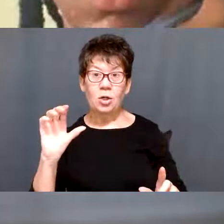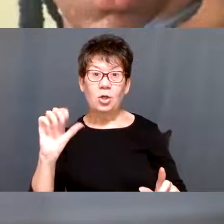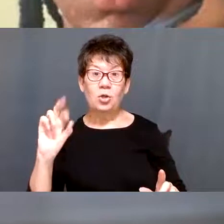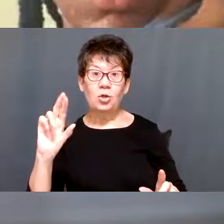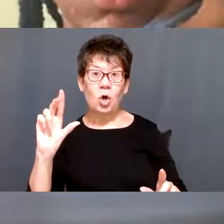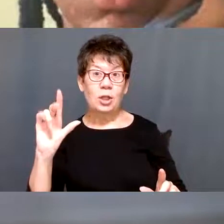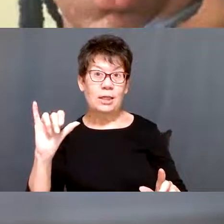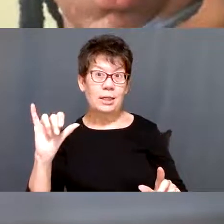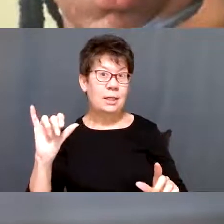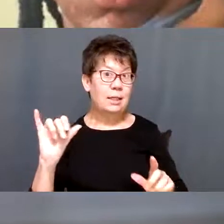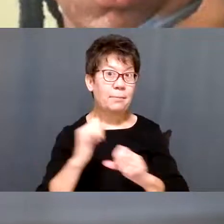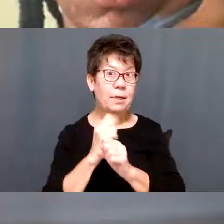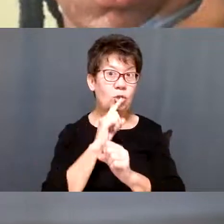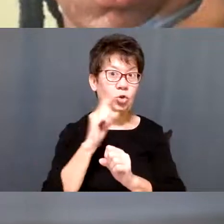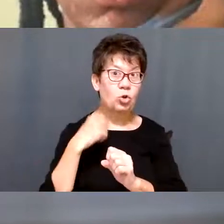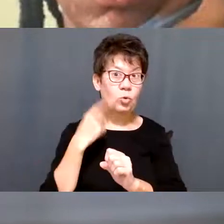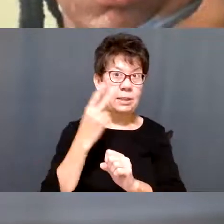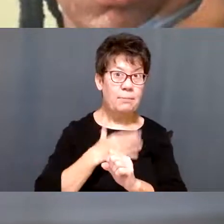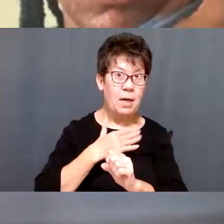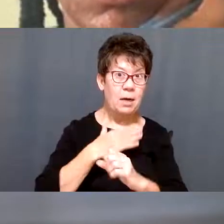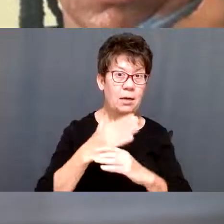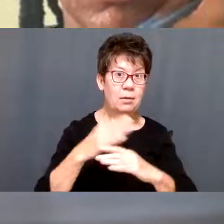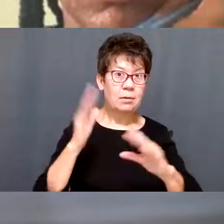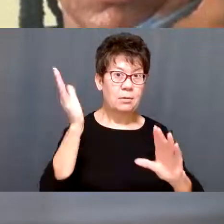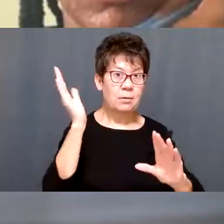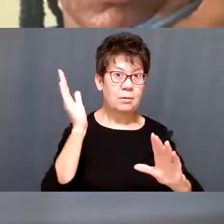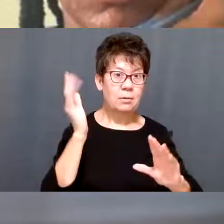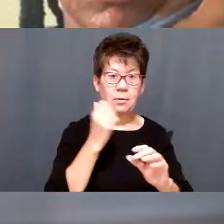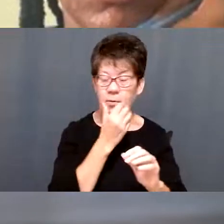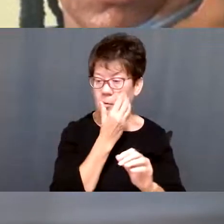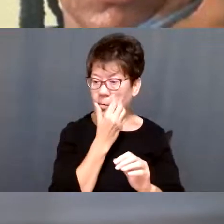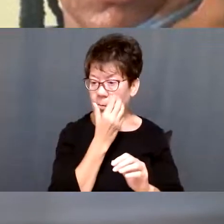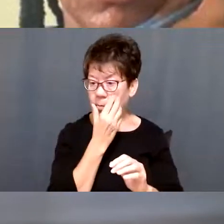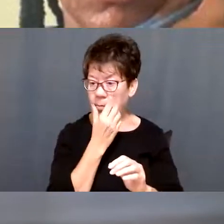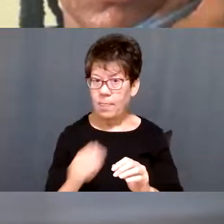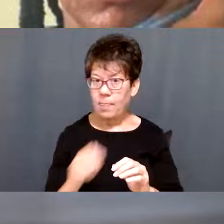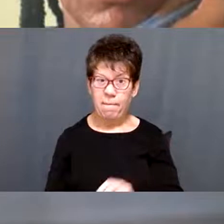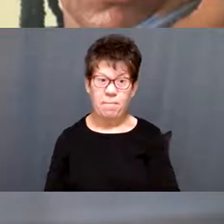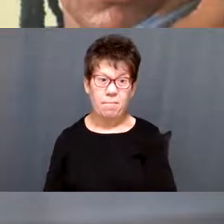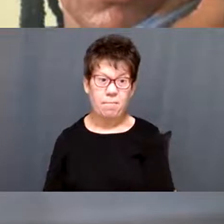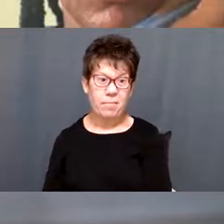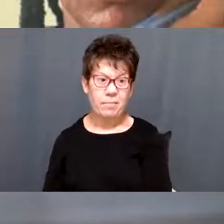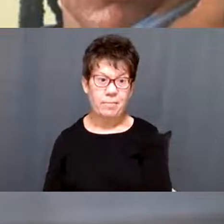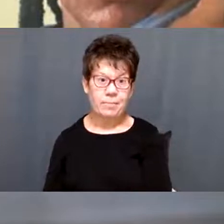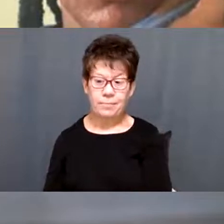sure and confirm for me that the correct presentation view is coming up when I do share.